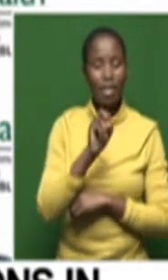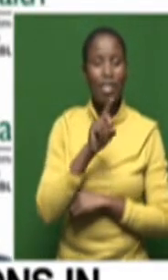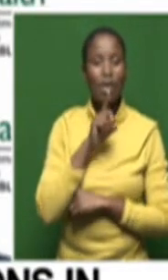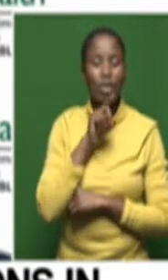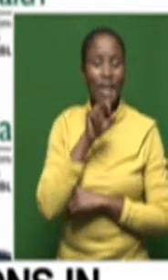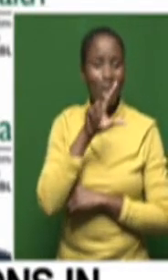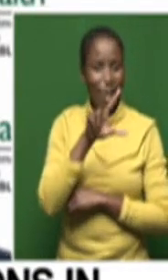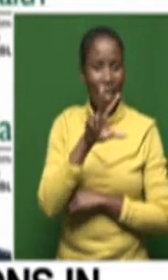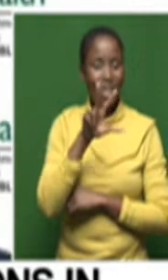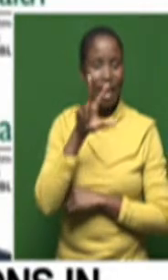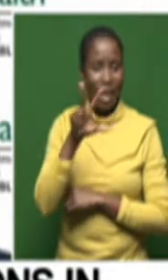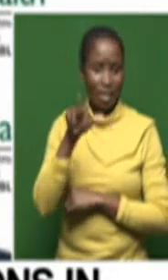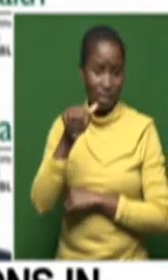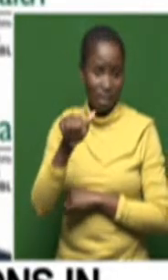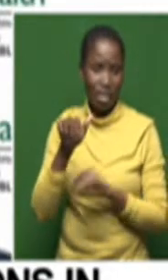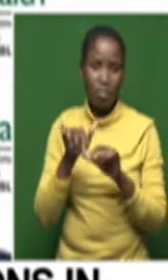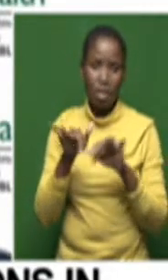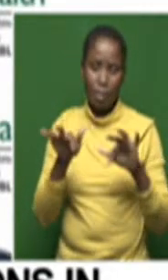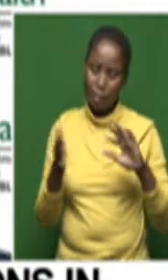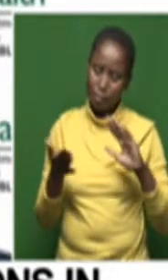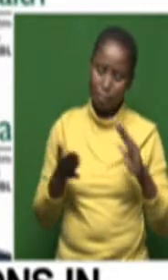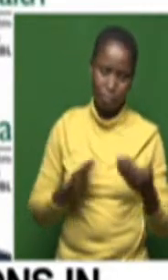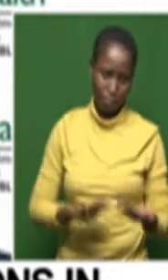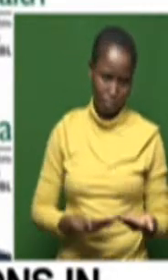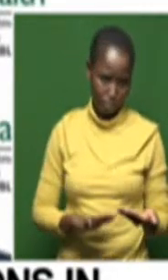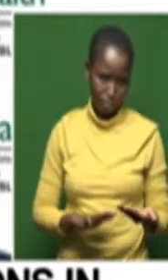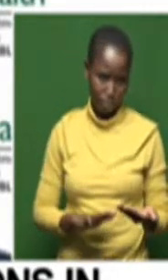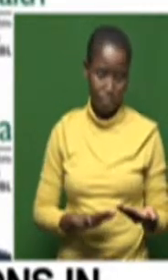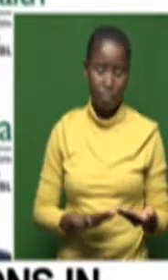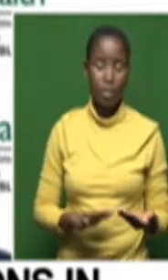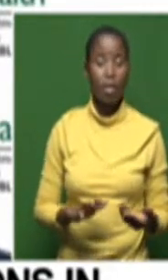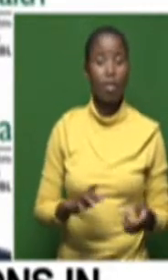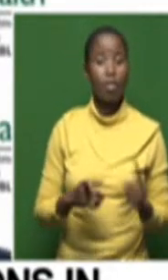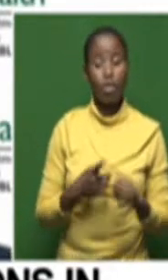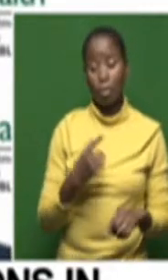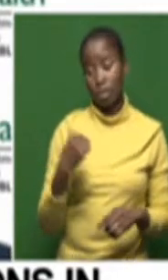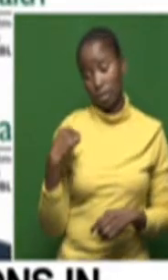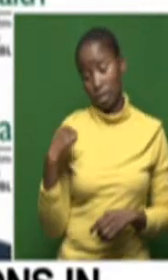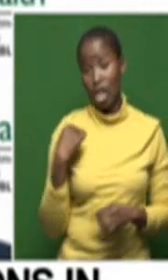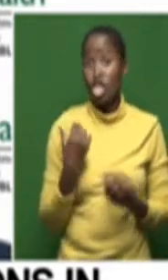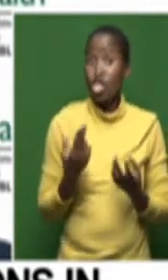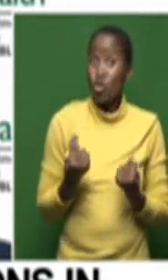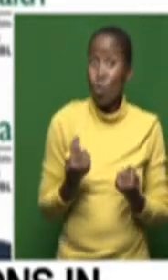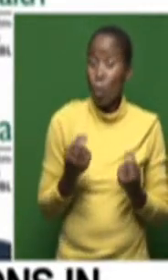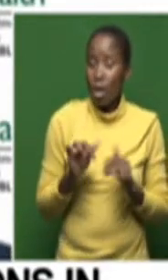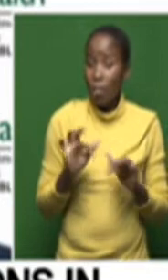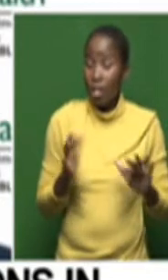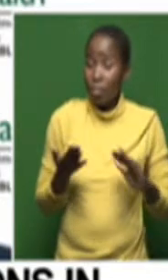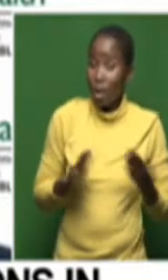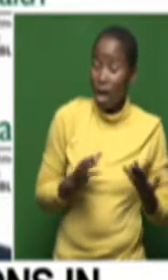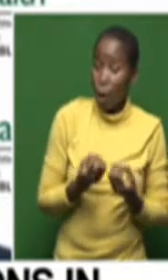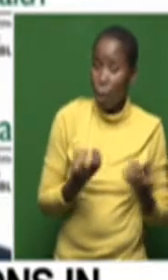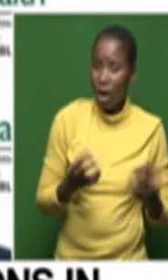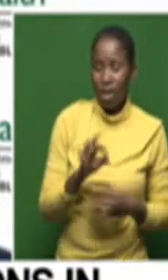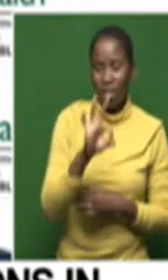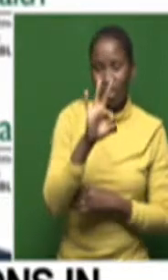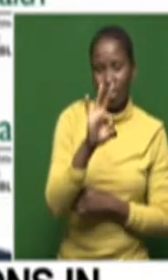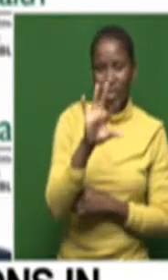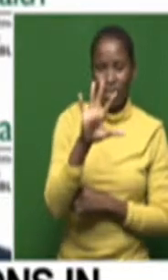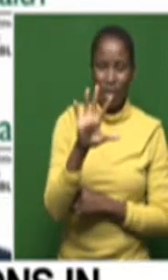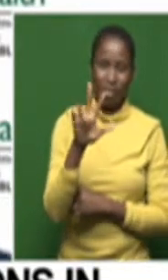80,826. And as of yesterday, the new reported deaths were at